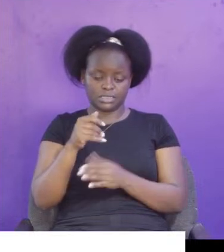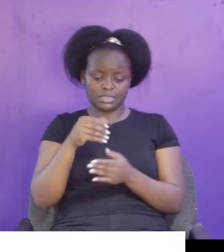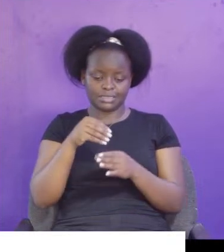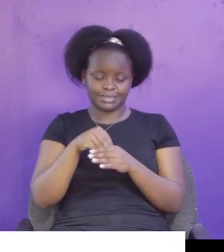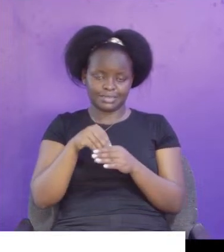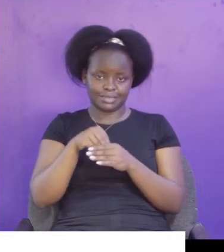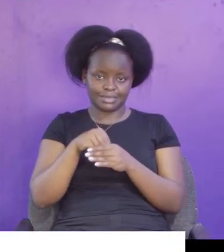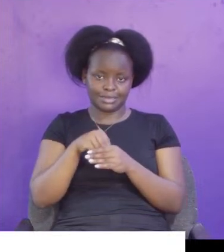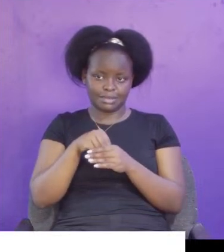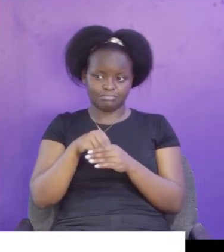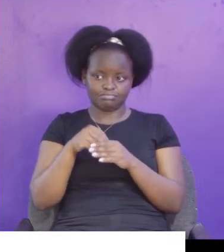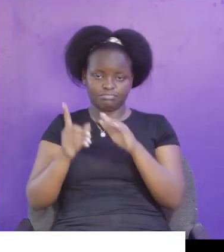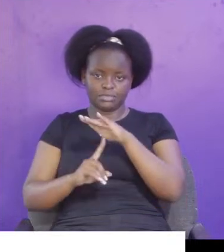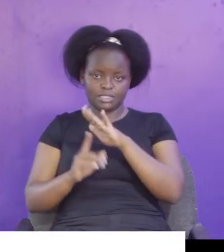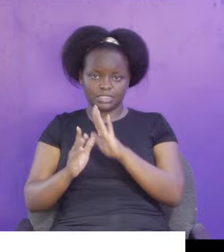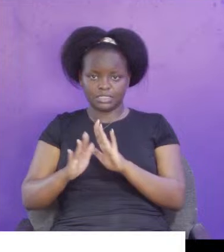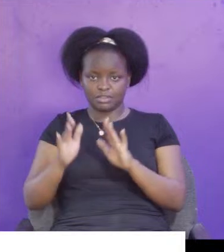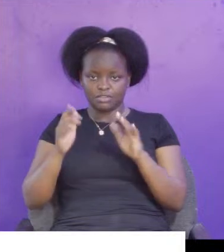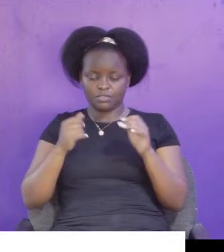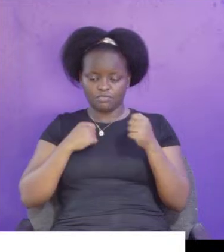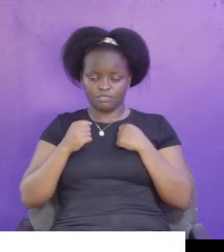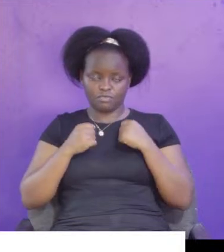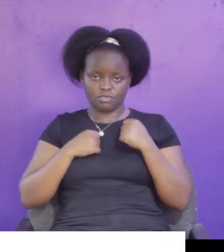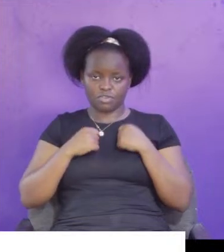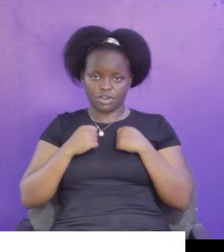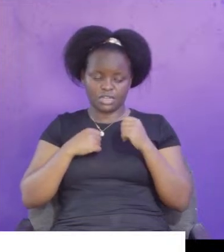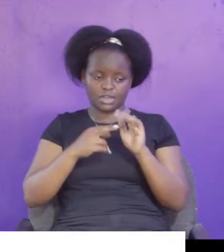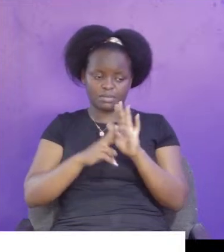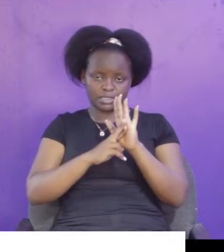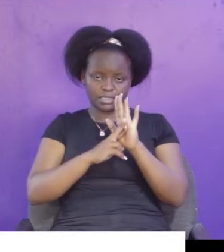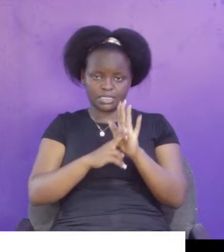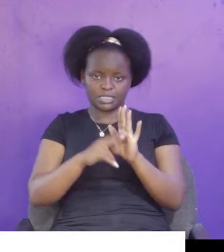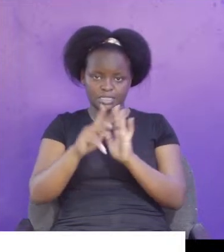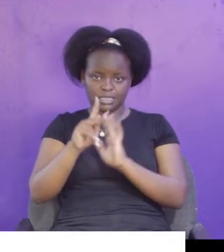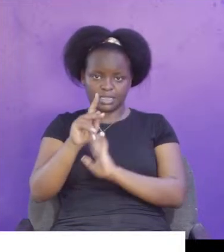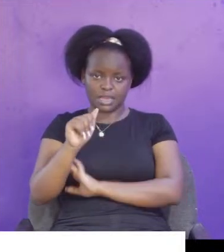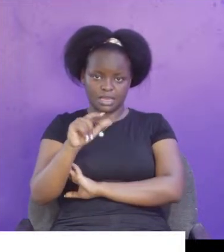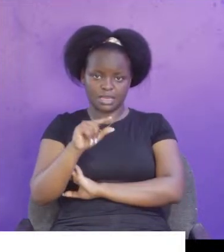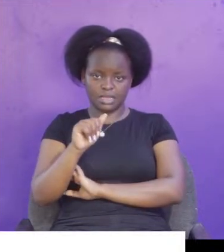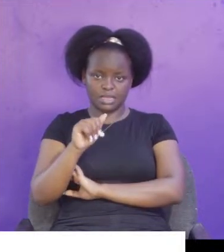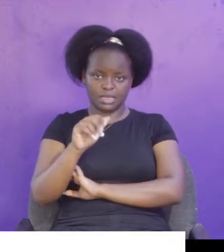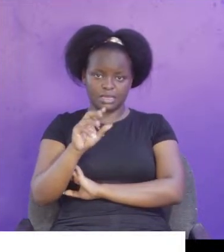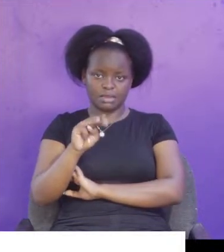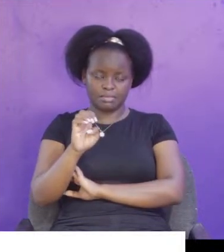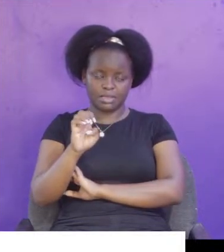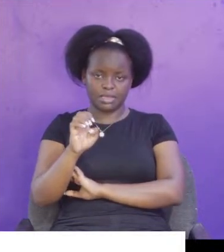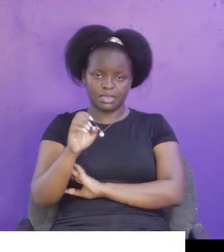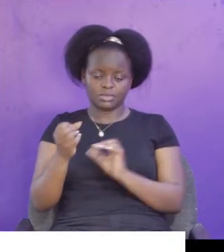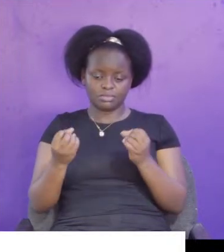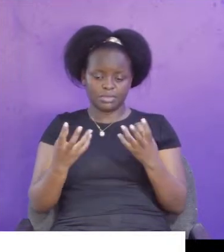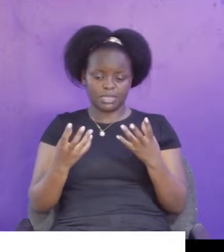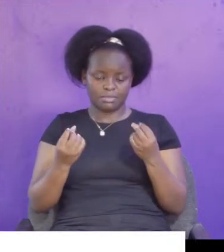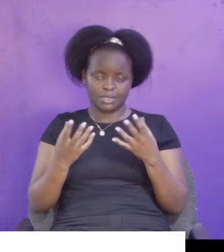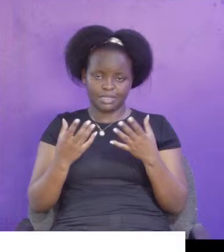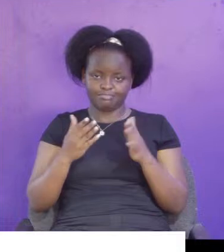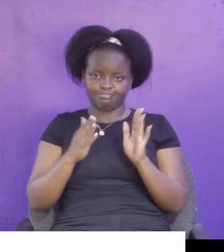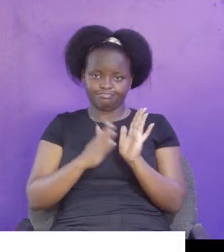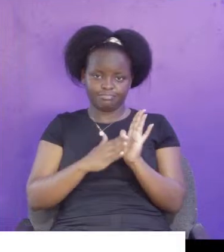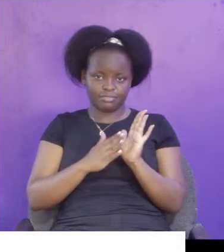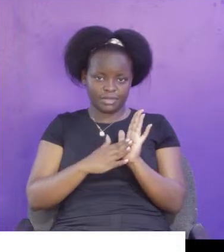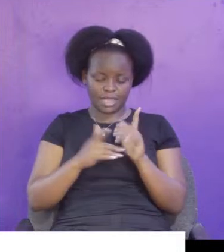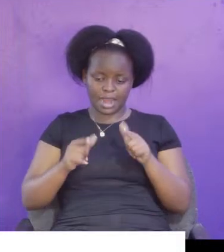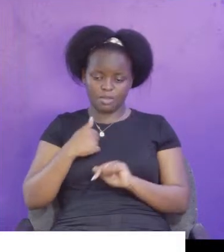is representing President Kagame, is present. With those many remarks, allow me, fellow